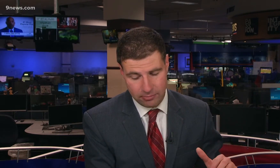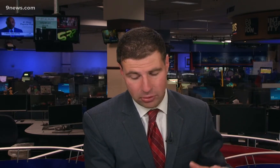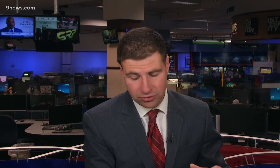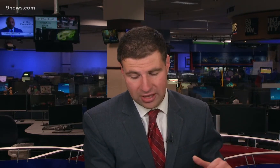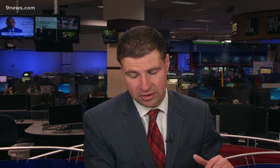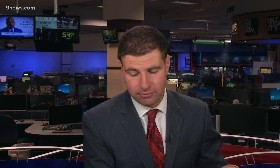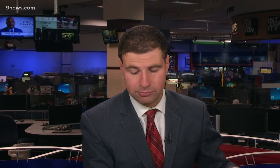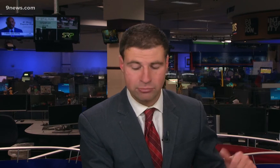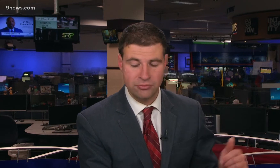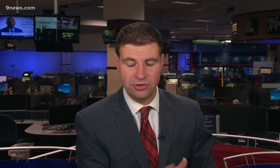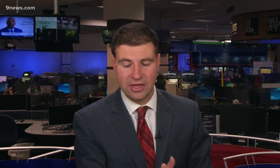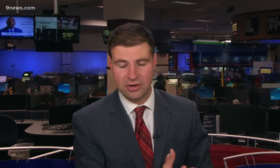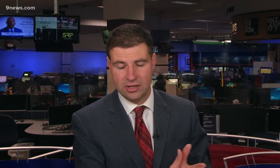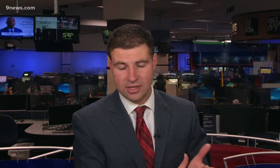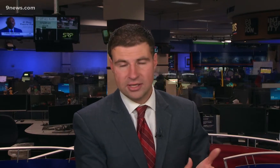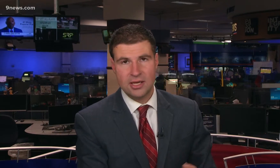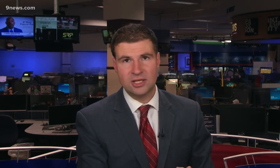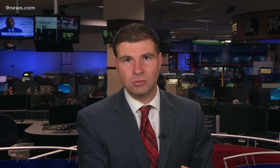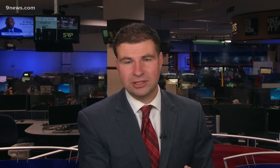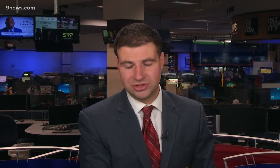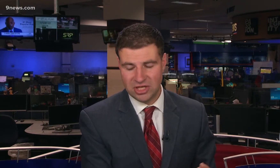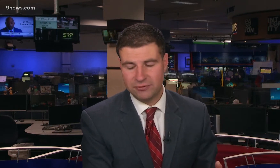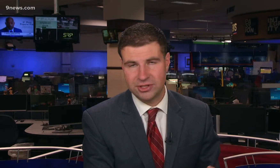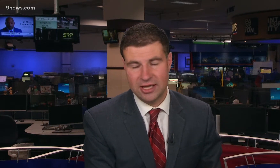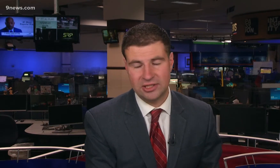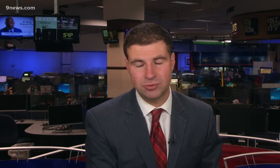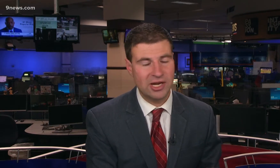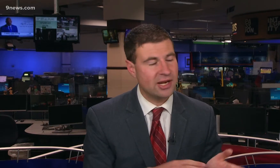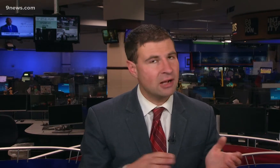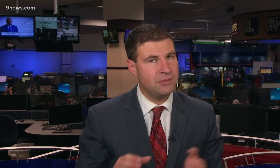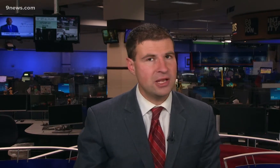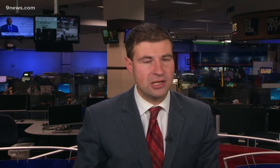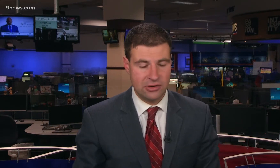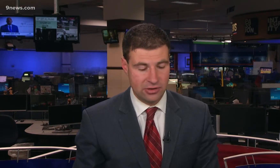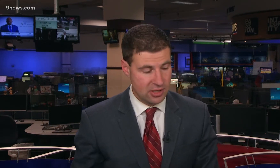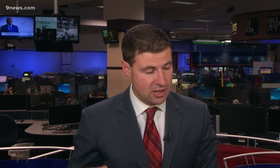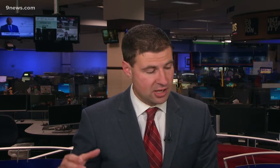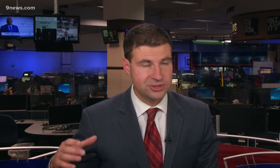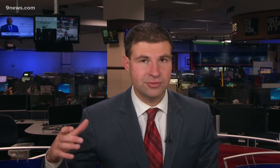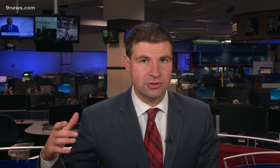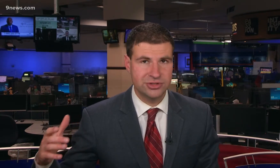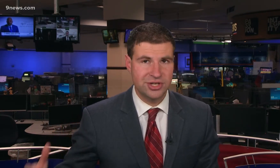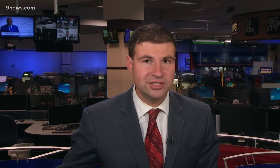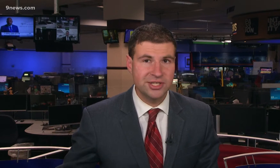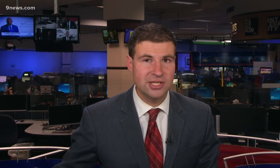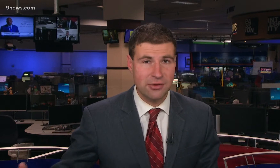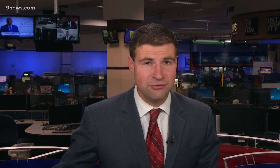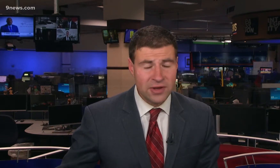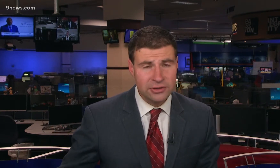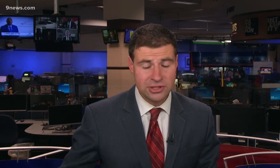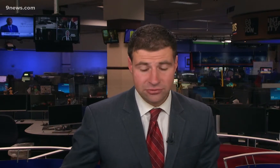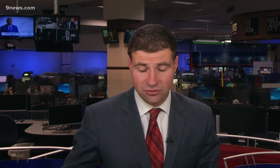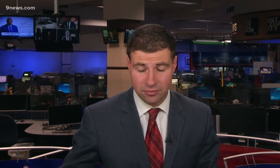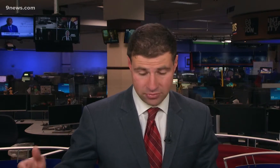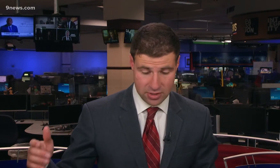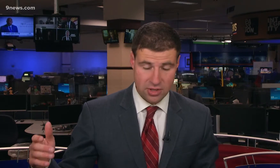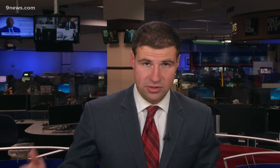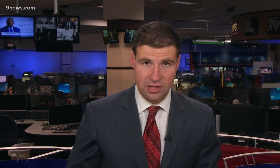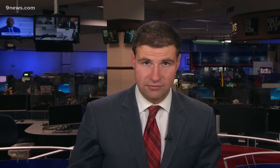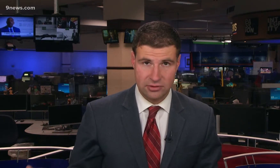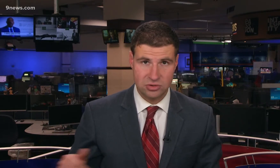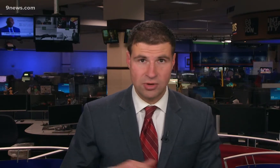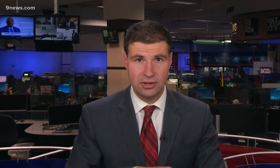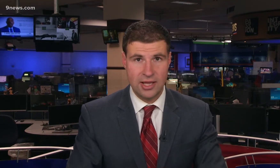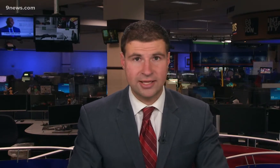Arapahoe County, Boulder County, Broomfield County, as well as Jefferson County. So we're going to get an update here on some of those statistics and figures here from